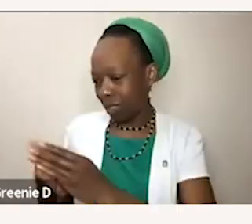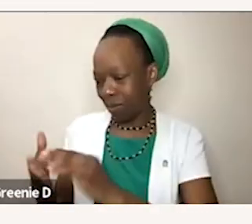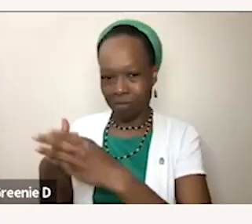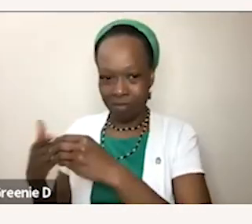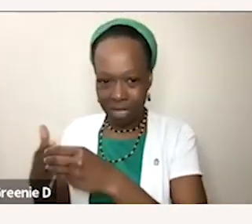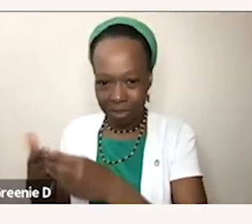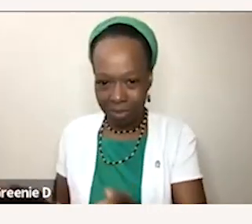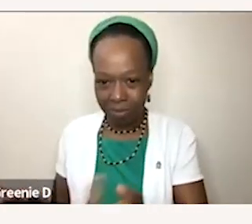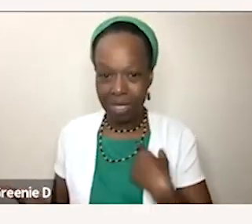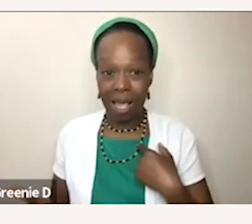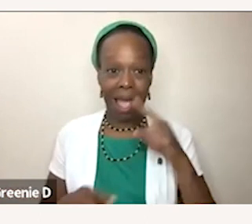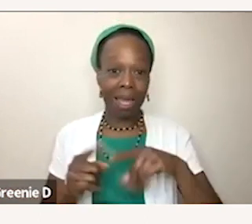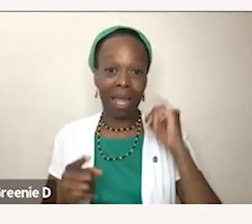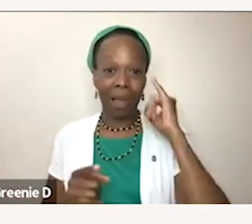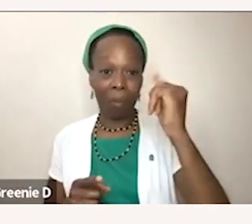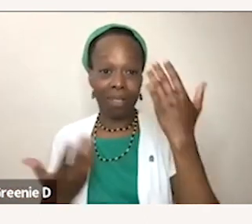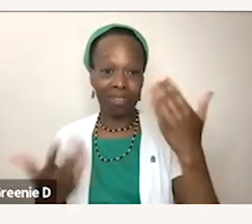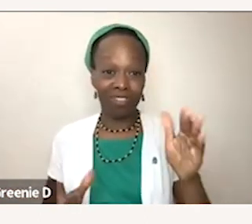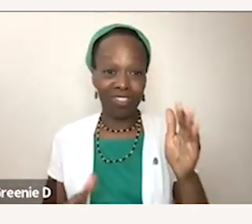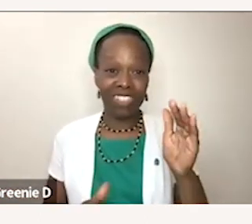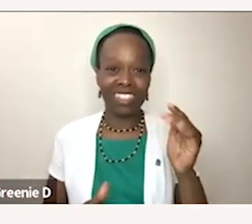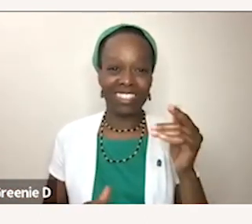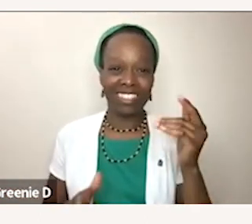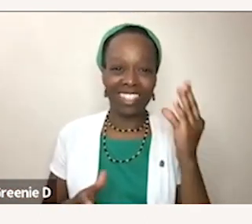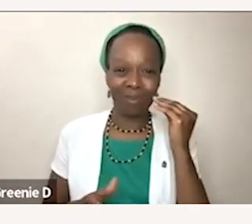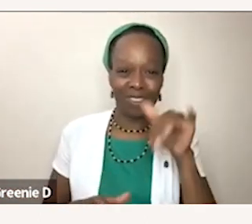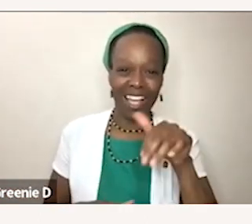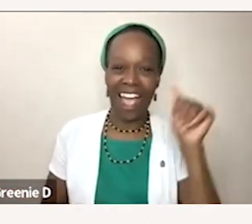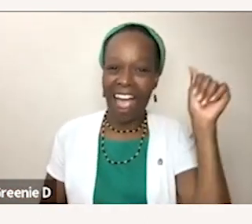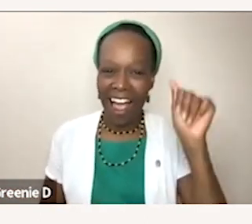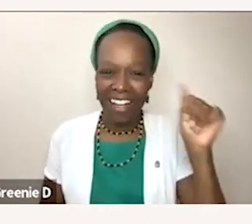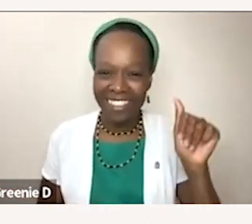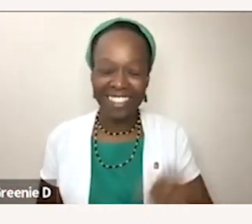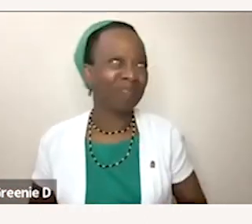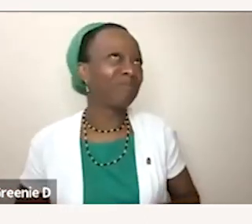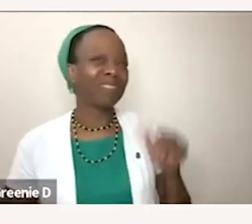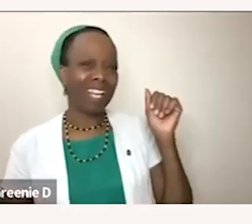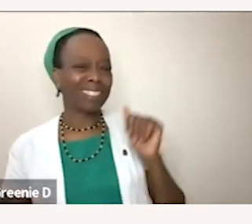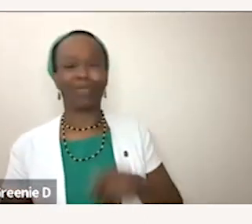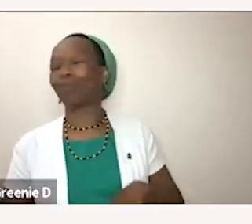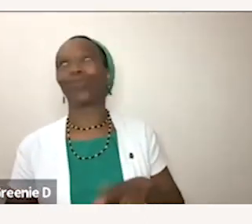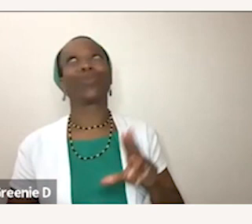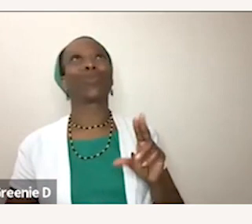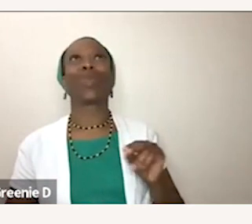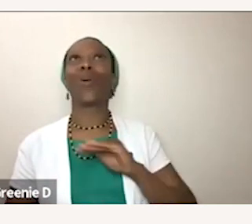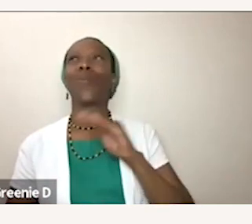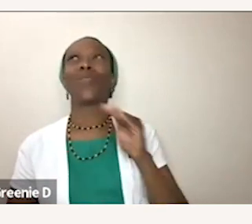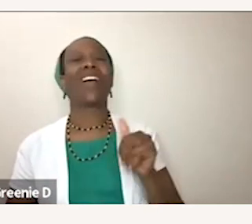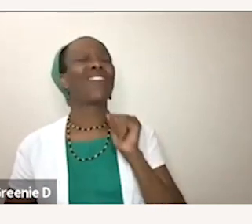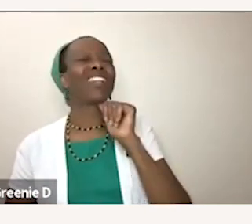I can't imagine that's ever happened, Ashley. Oh, no, never. Not ever, not